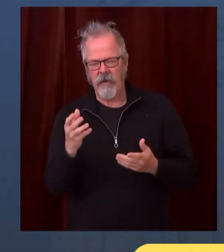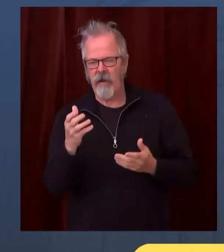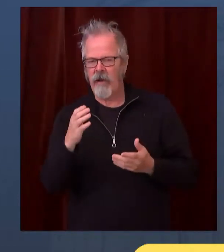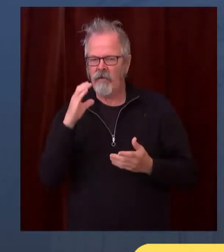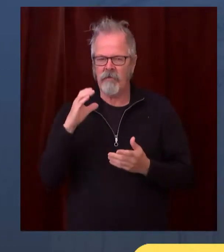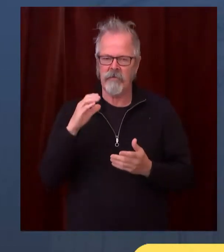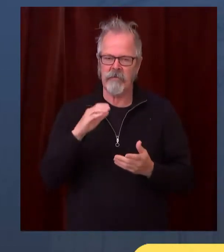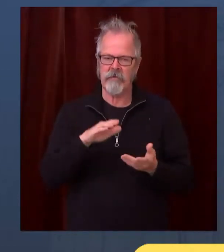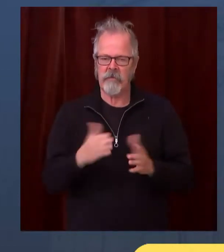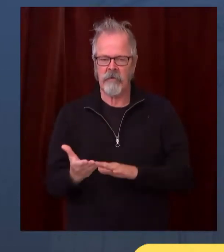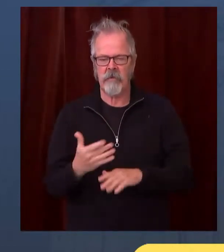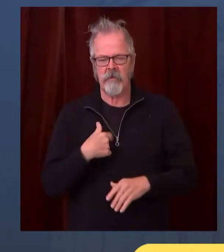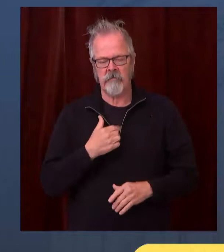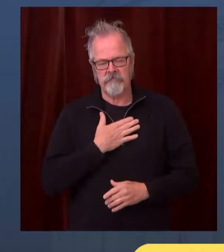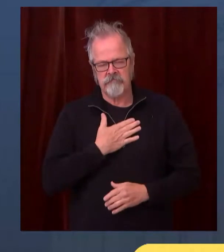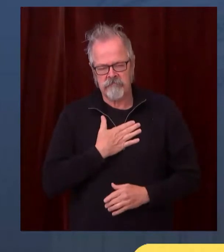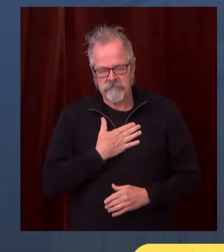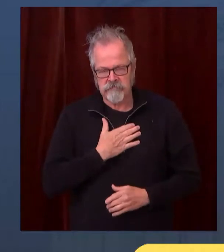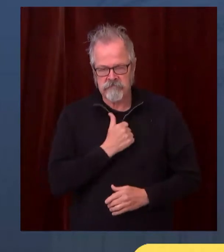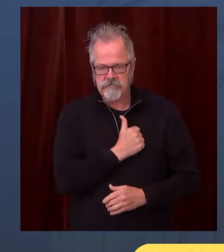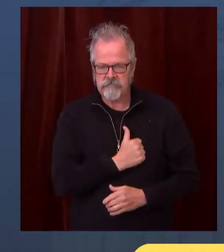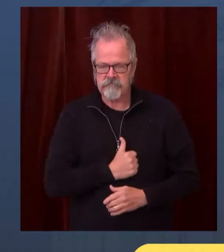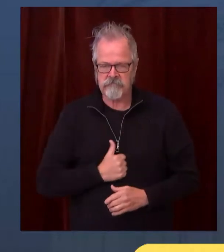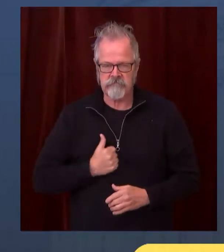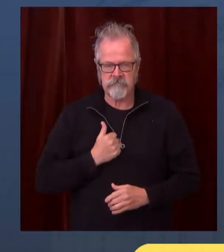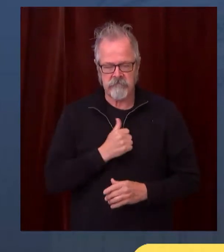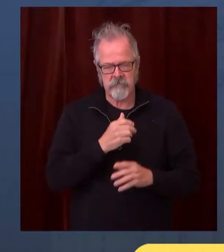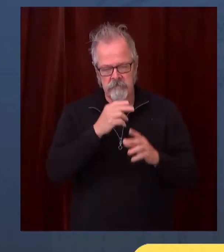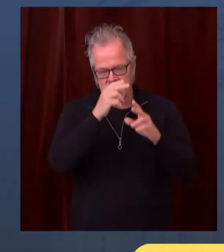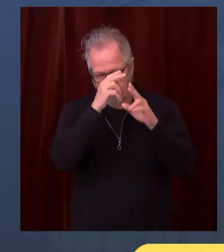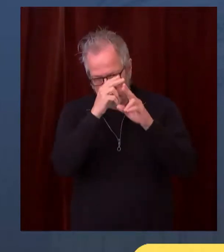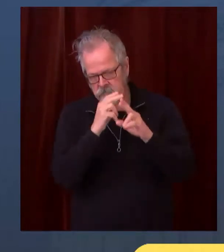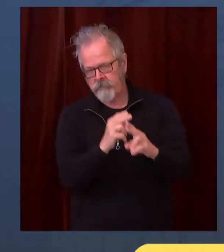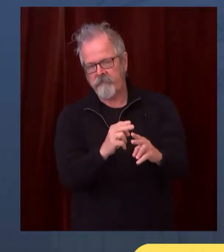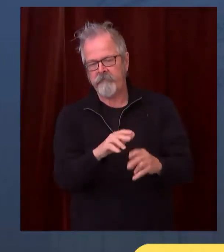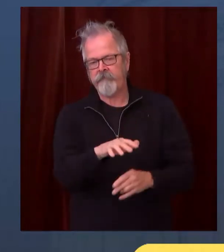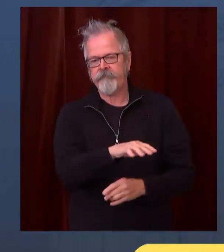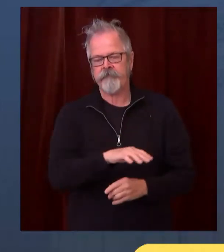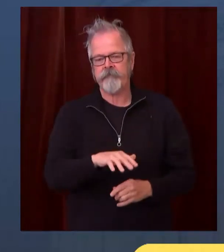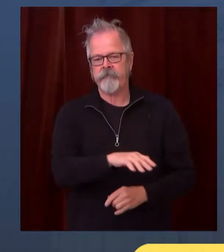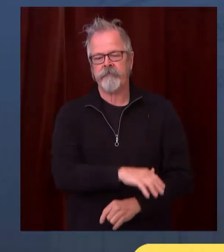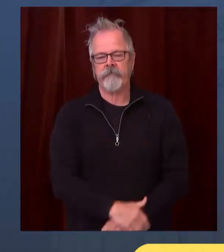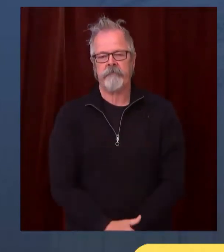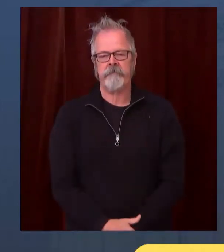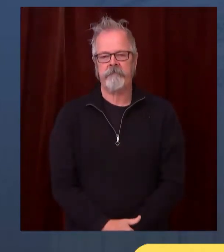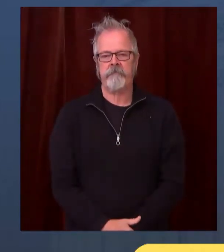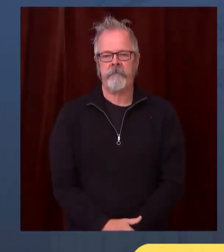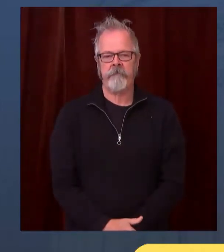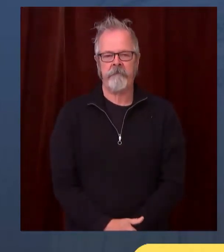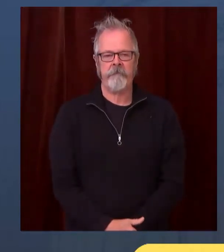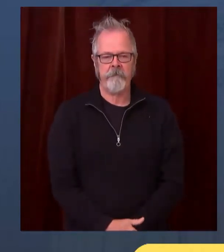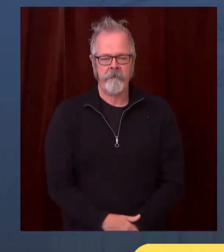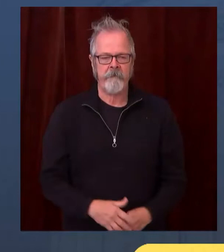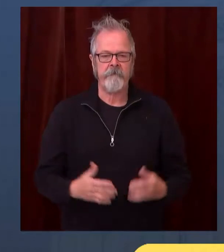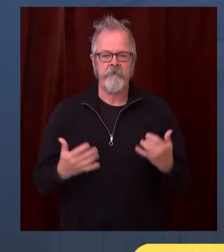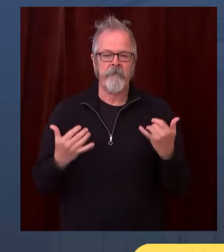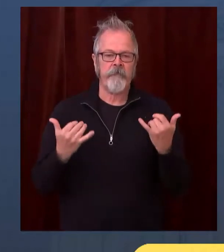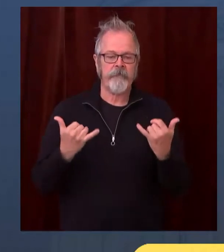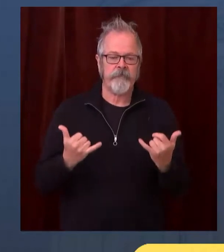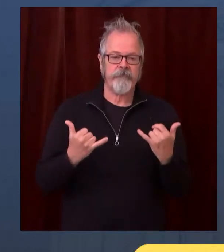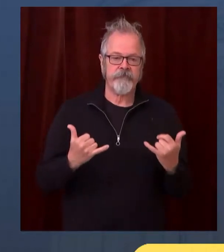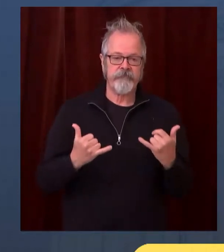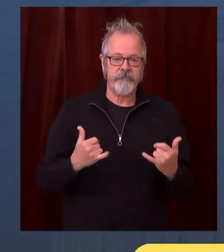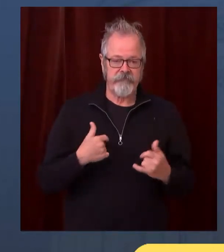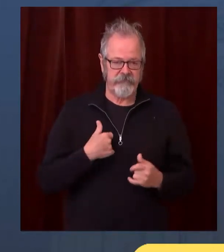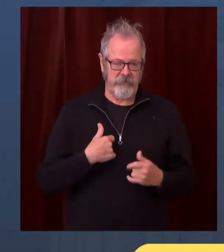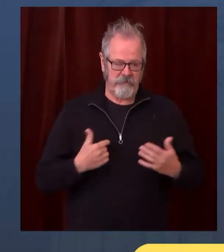With that said, today I'm joined with John Weisman and DSHS Secretary Cheryl Strange and Assistant Secretary Bill Moss